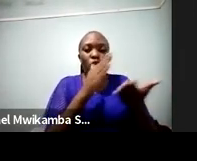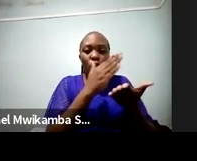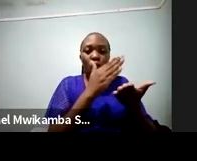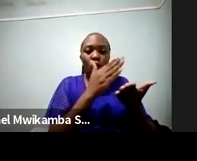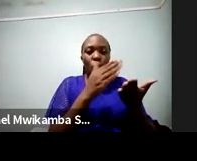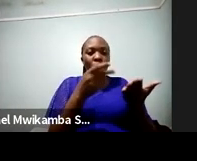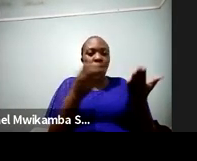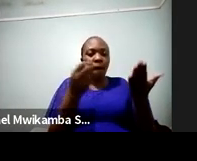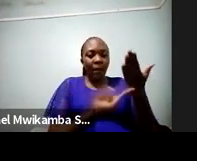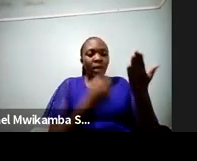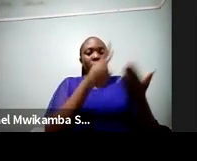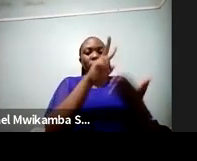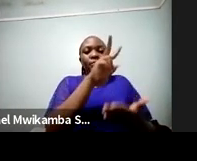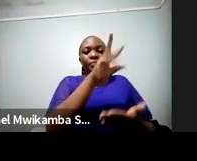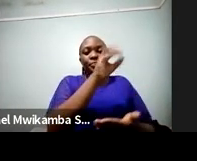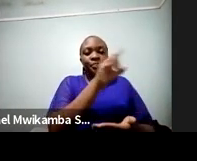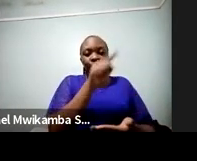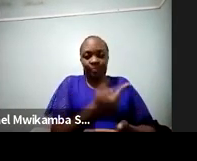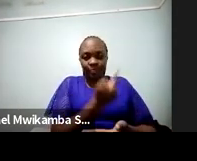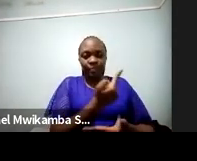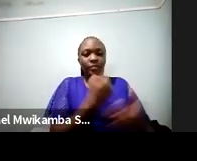approach that from that point,